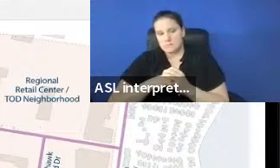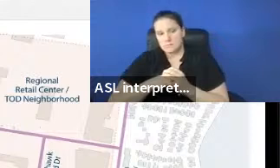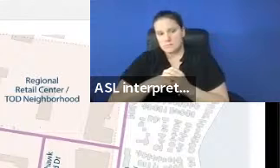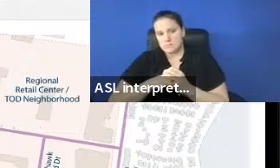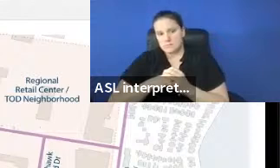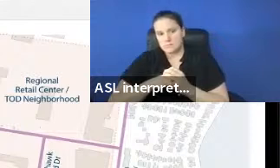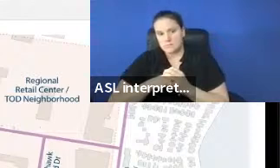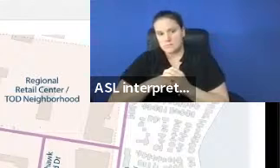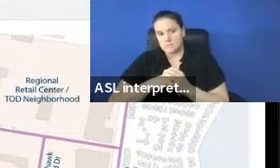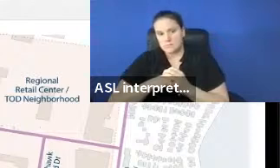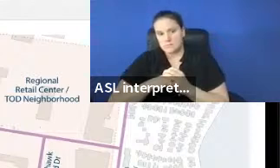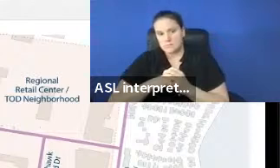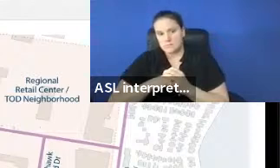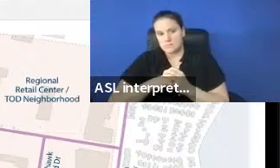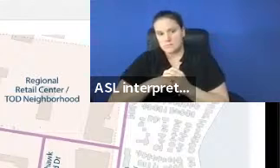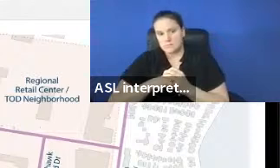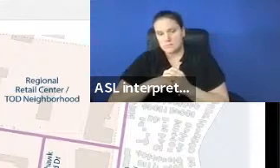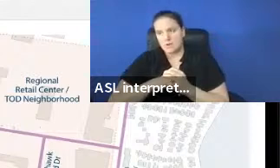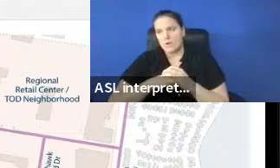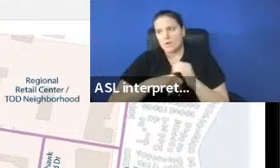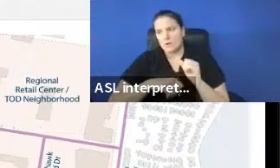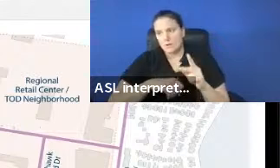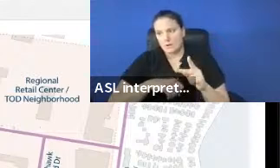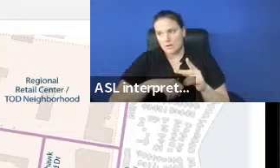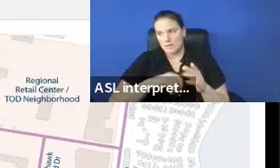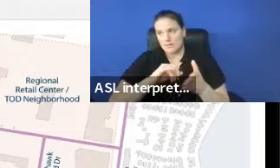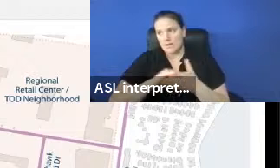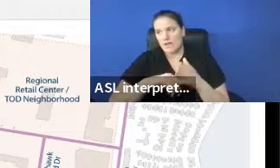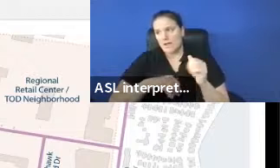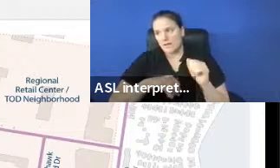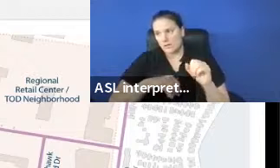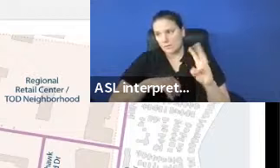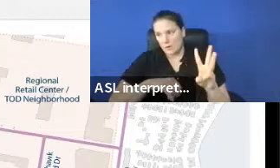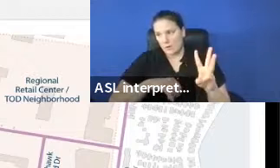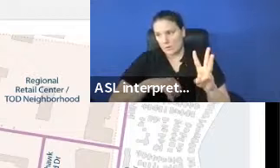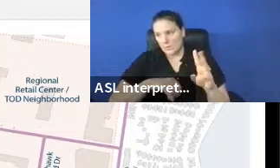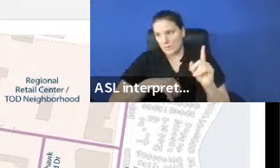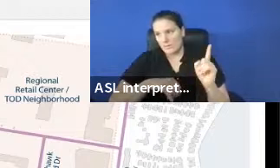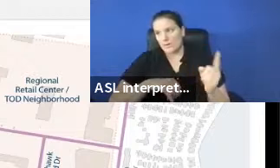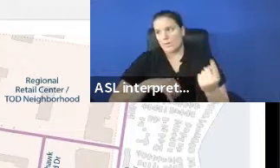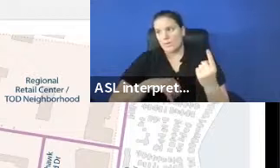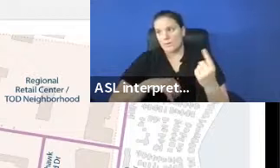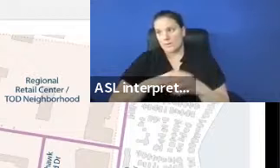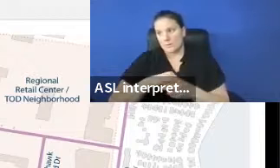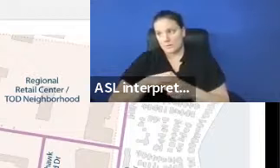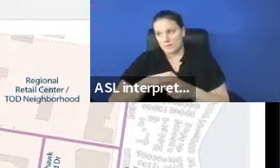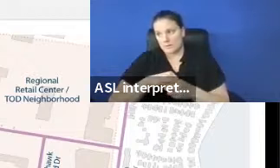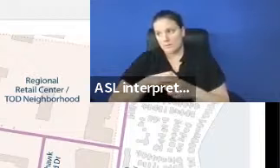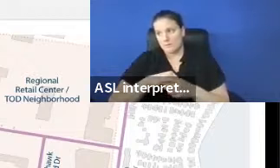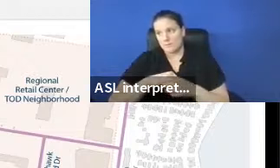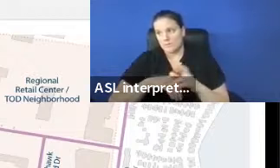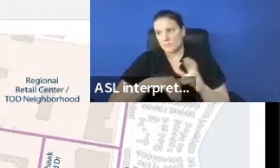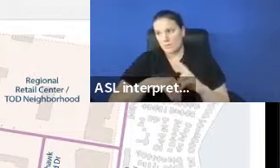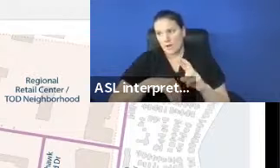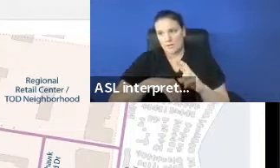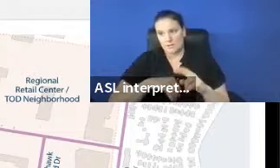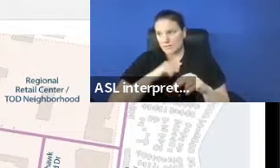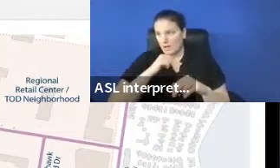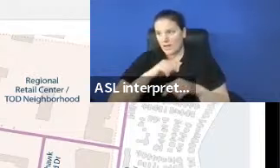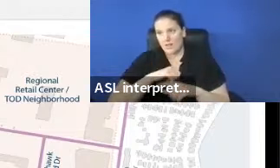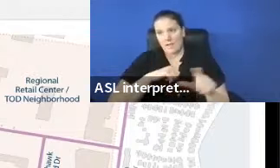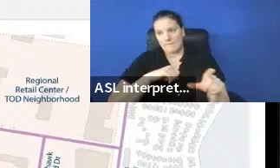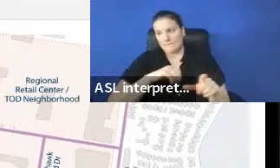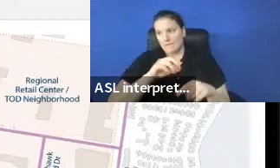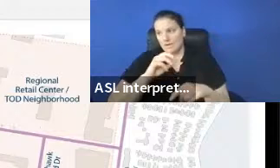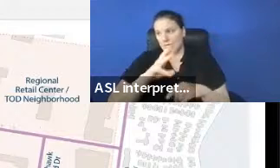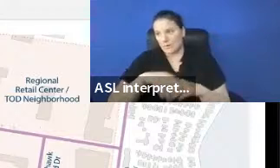Okay. Okay, so that arrow would only be pointing to the right. We wouldn't have the arrow pointing to the left